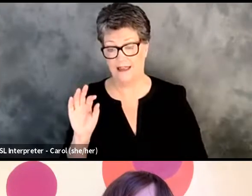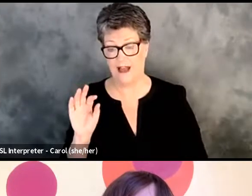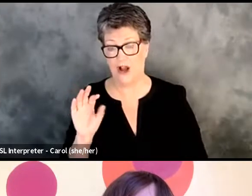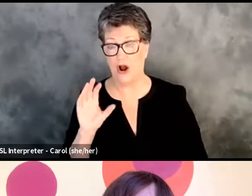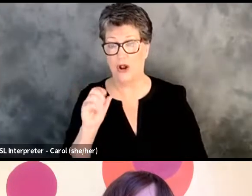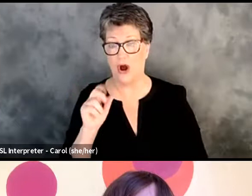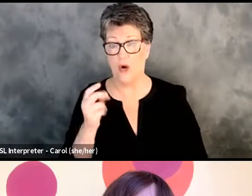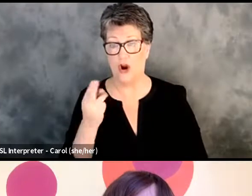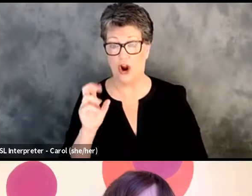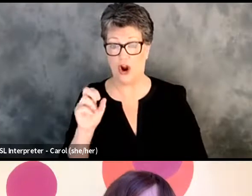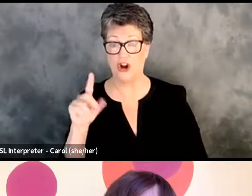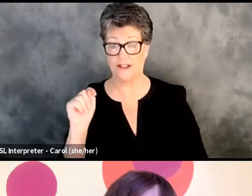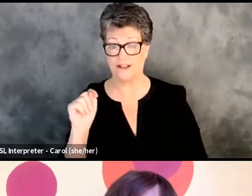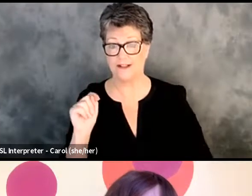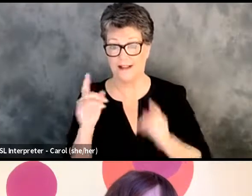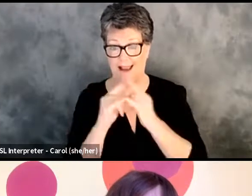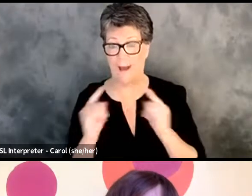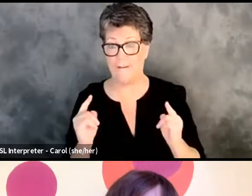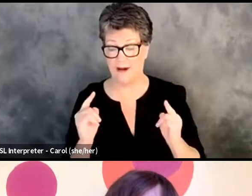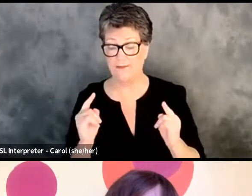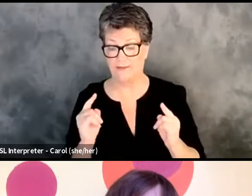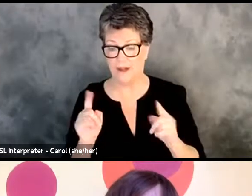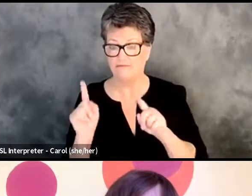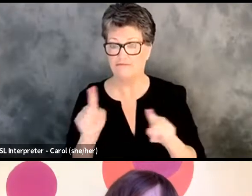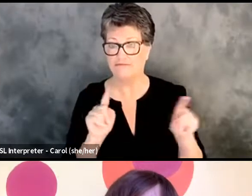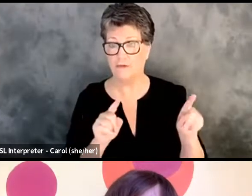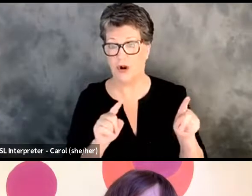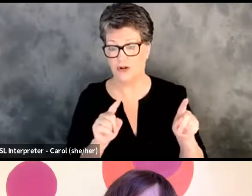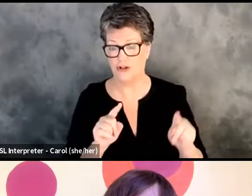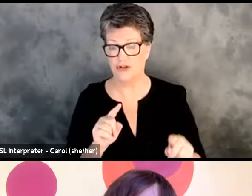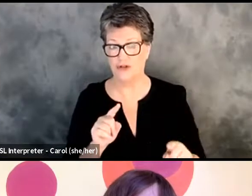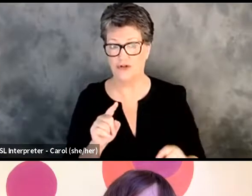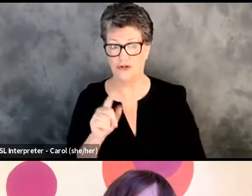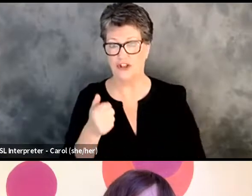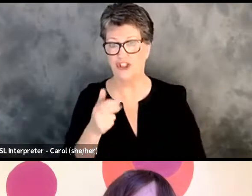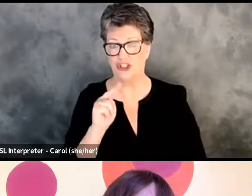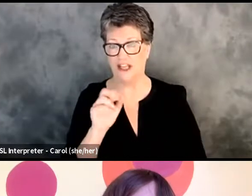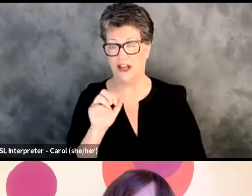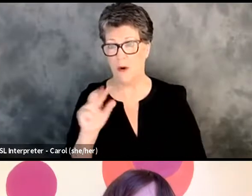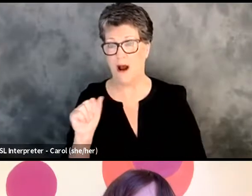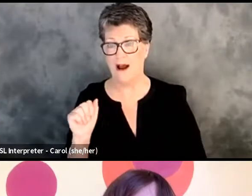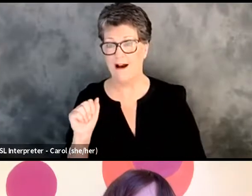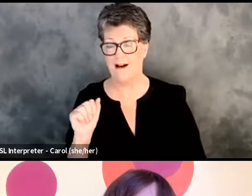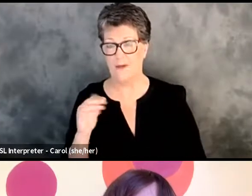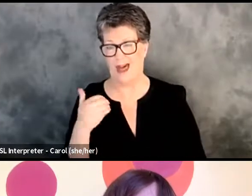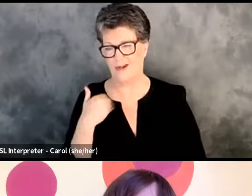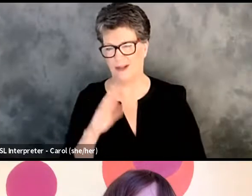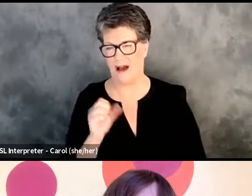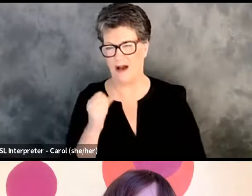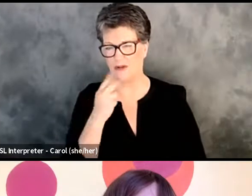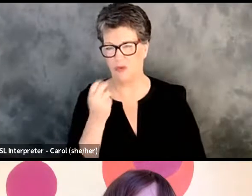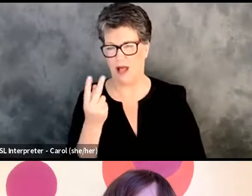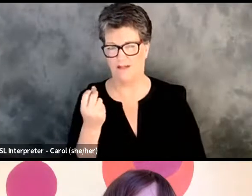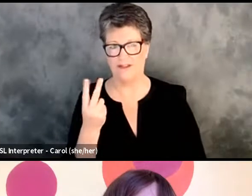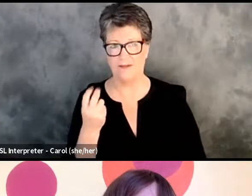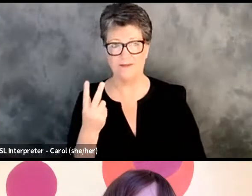Oakhurst. And then I started going to Jeanette when I was about 12. I think this